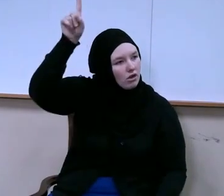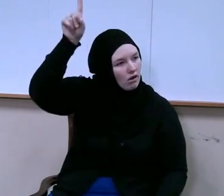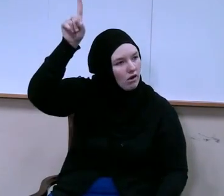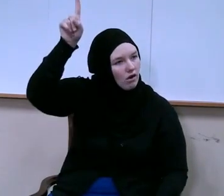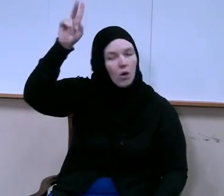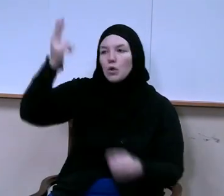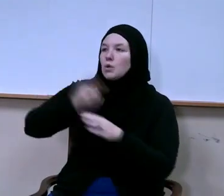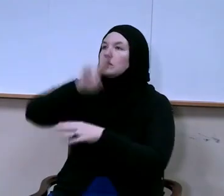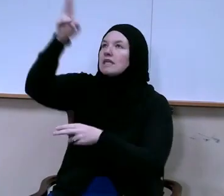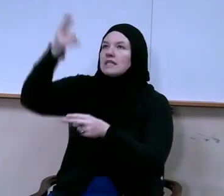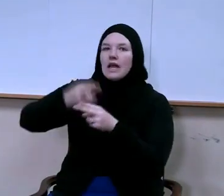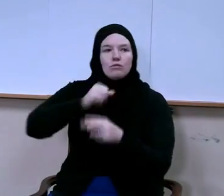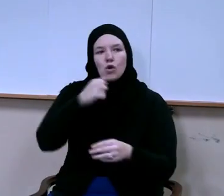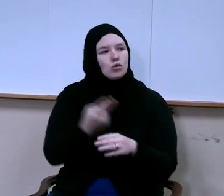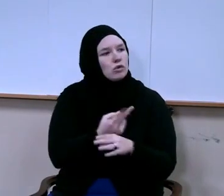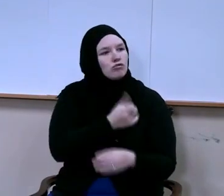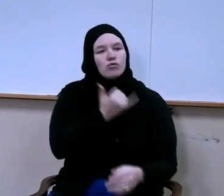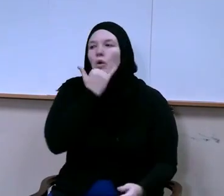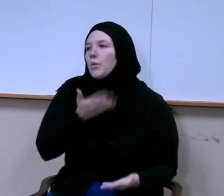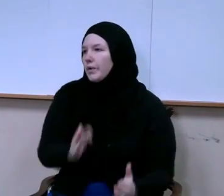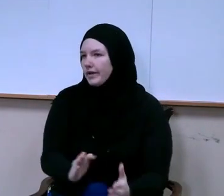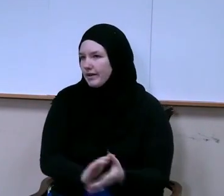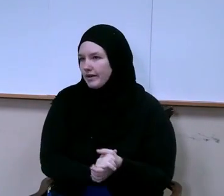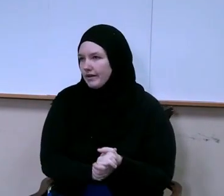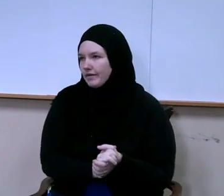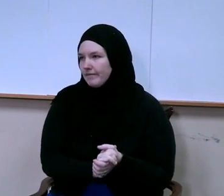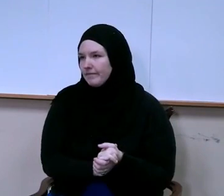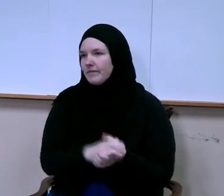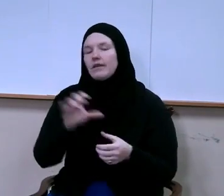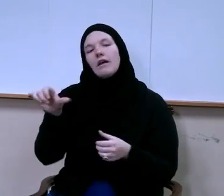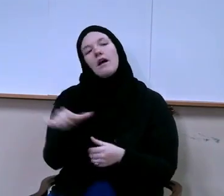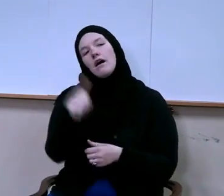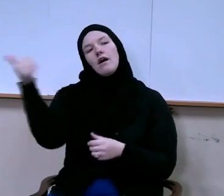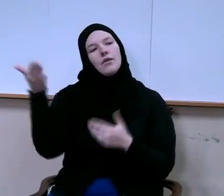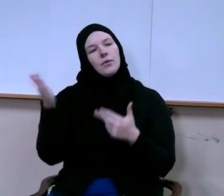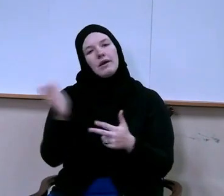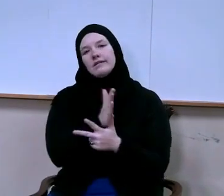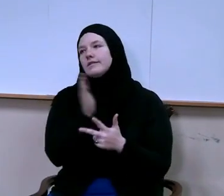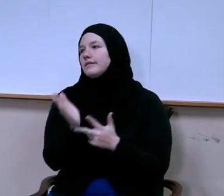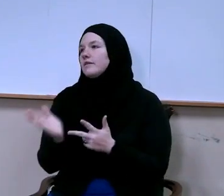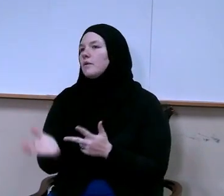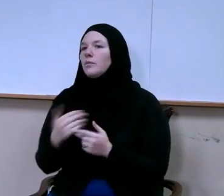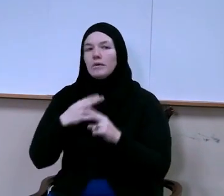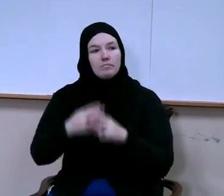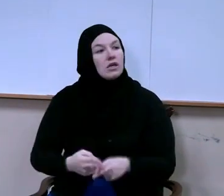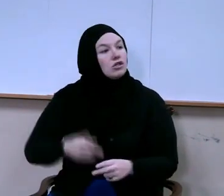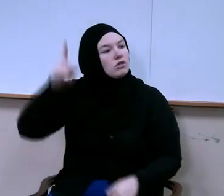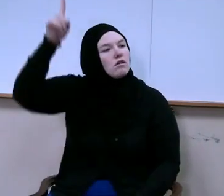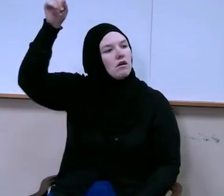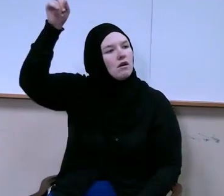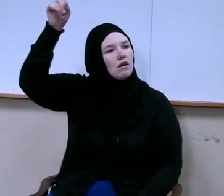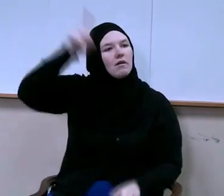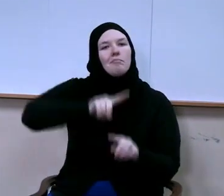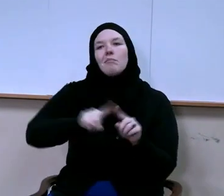or invoking His name wrongly. Then we come to other ways in which we mention